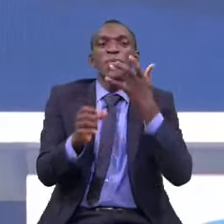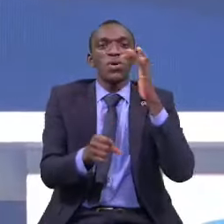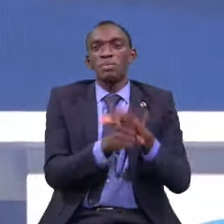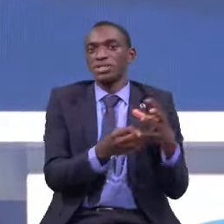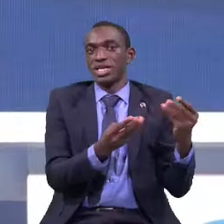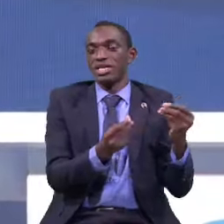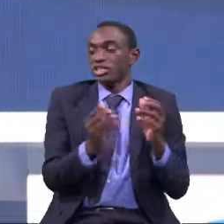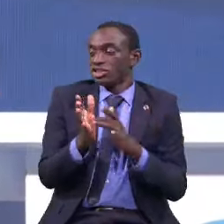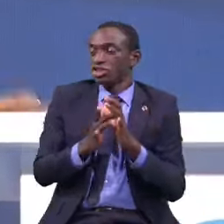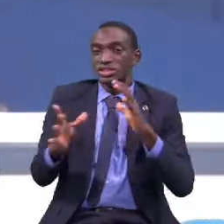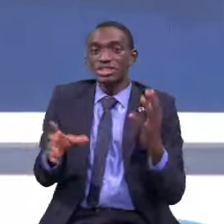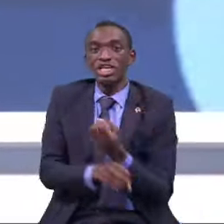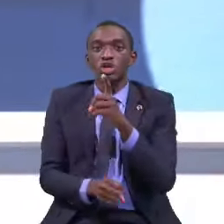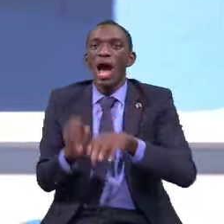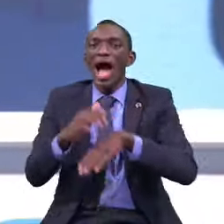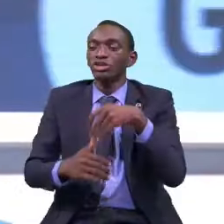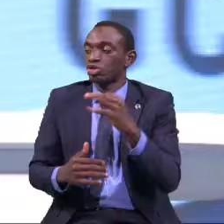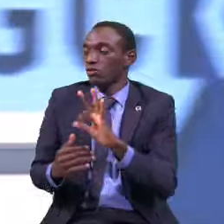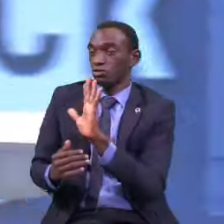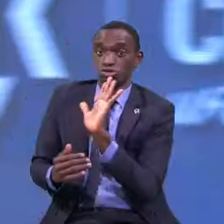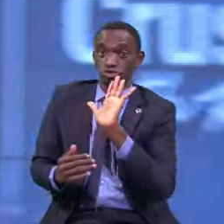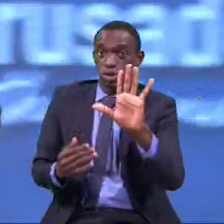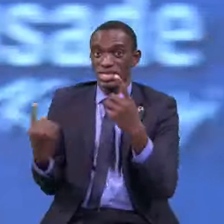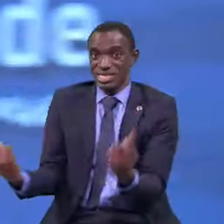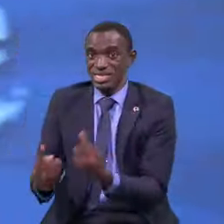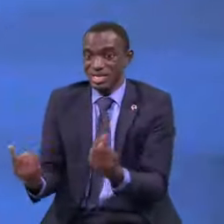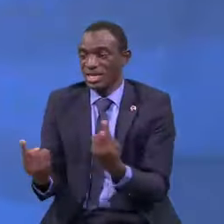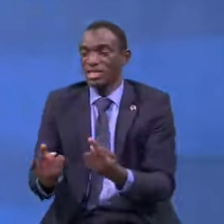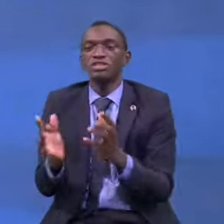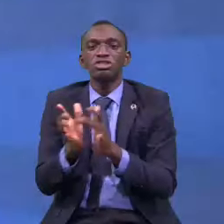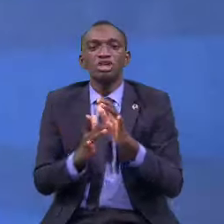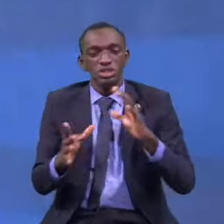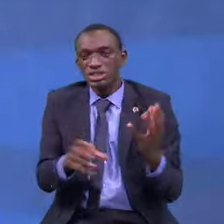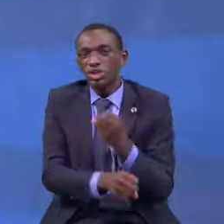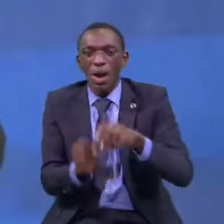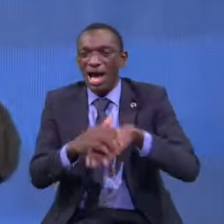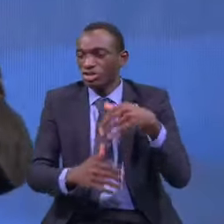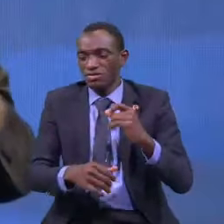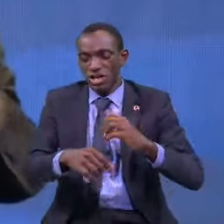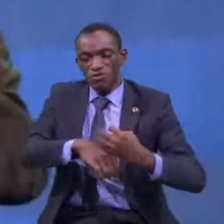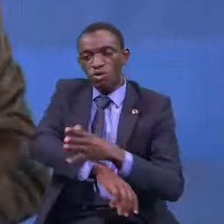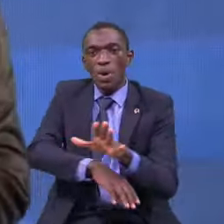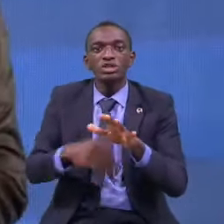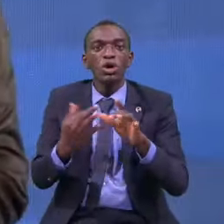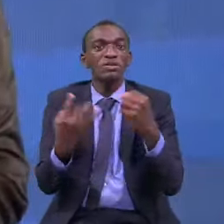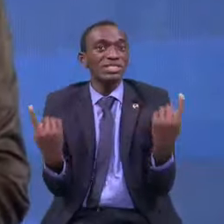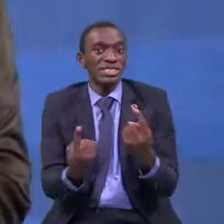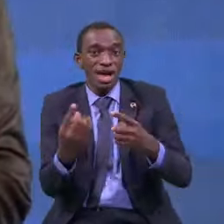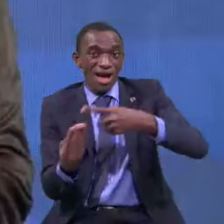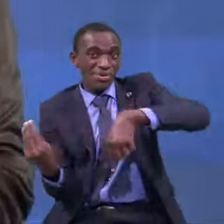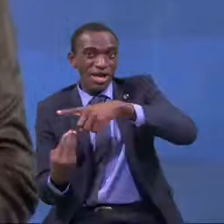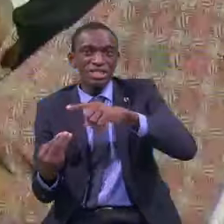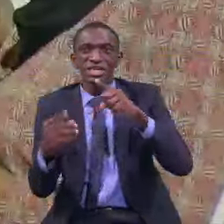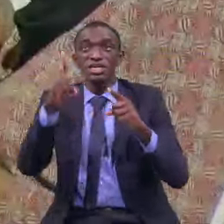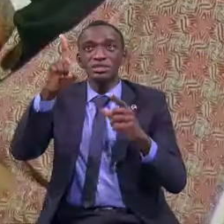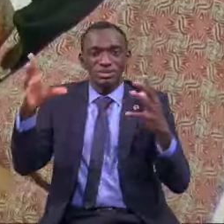of the influence of those sinners all around before he can take you into the salvation of the Lord.